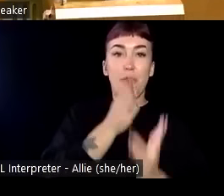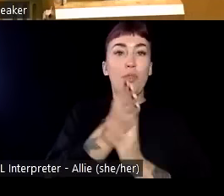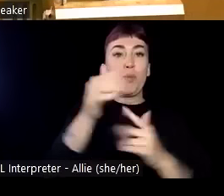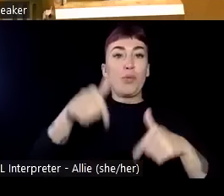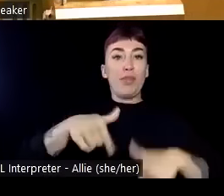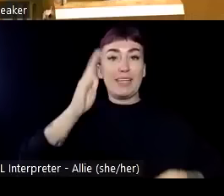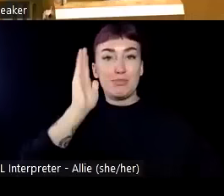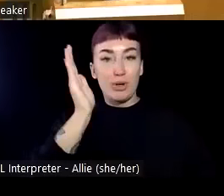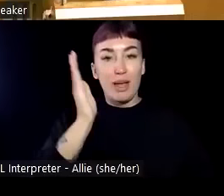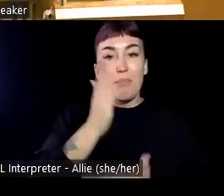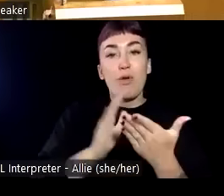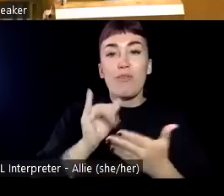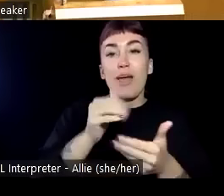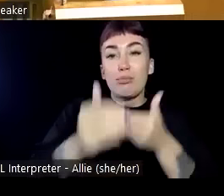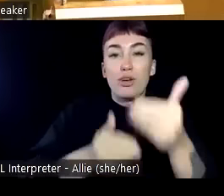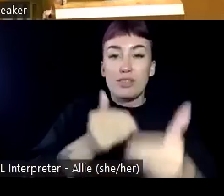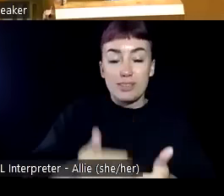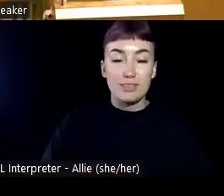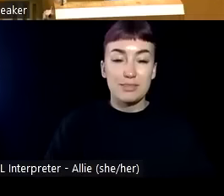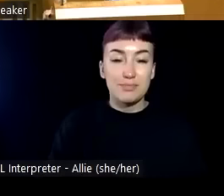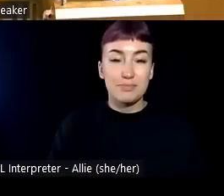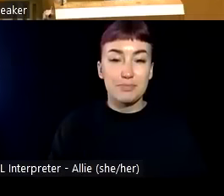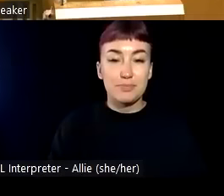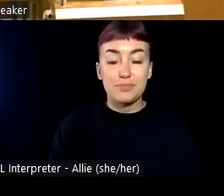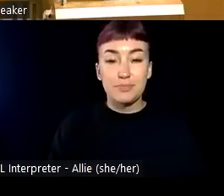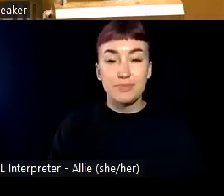as part of that process.